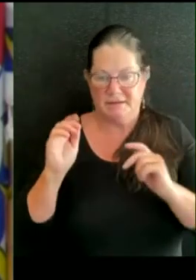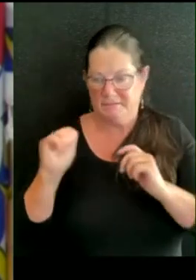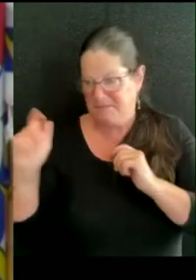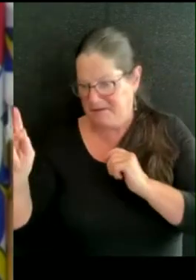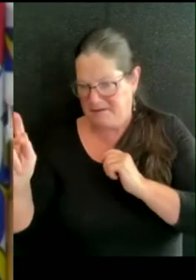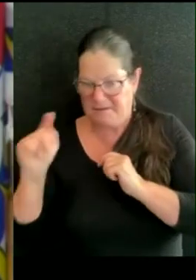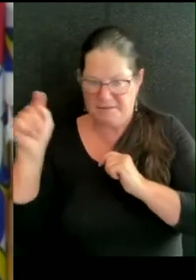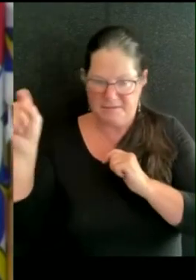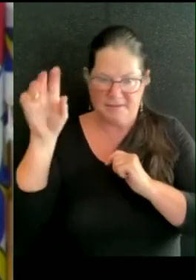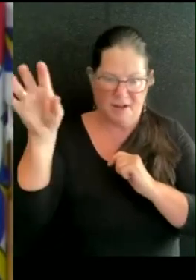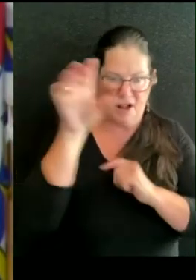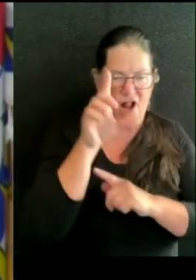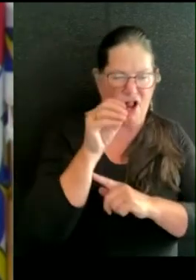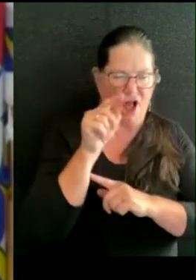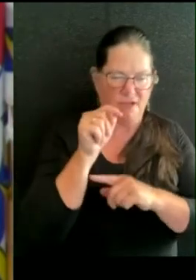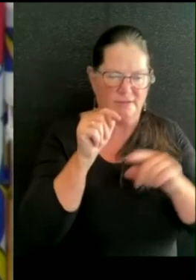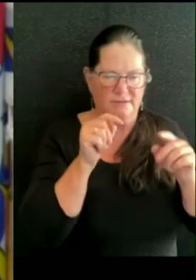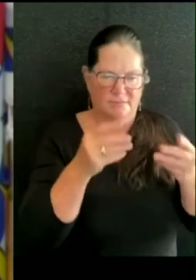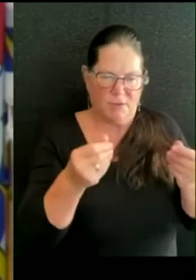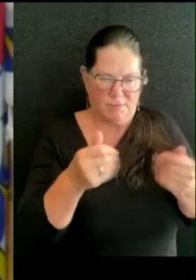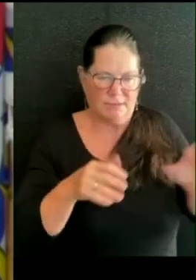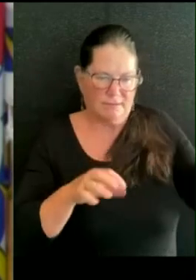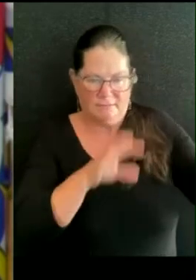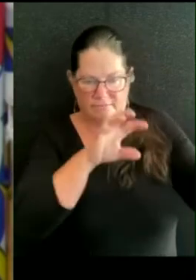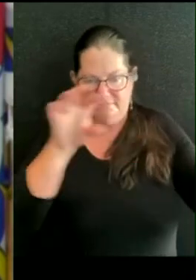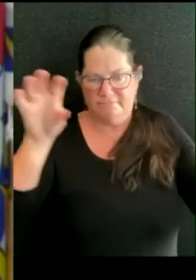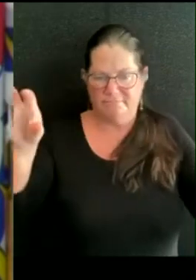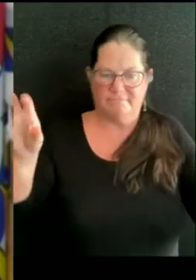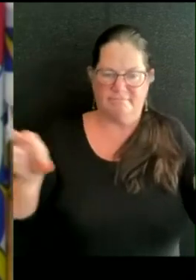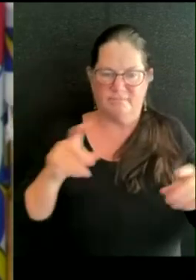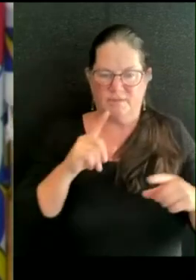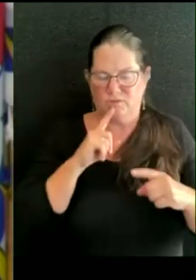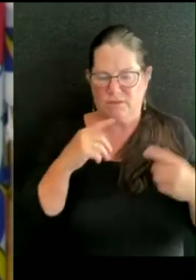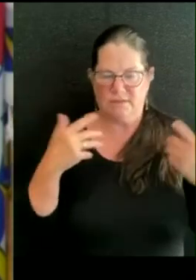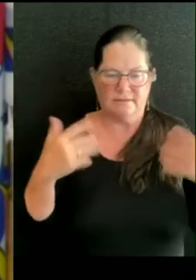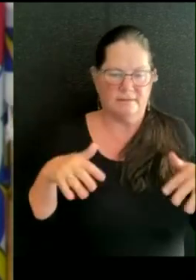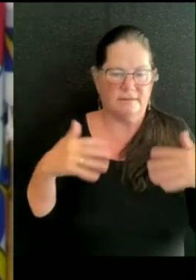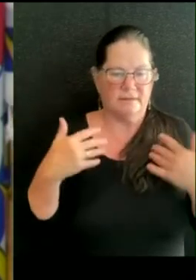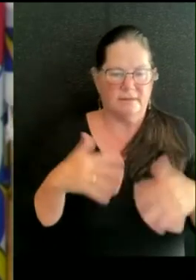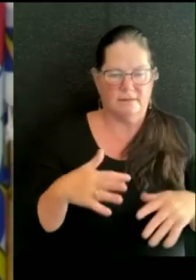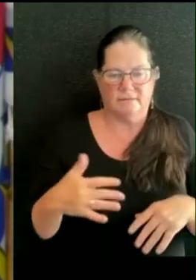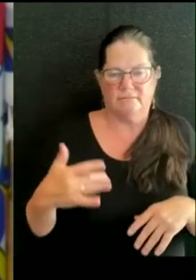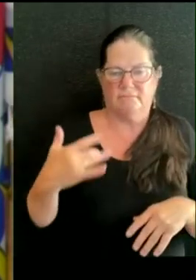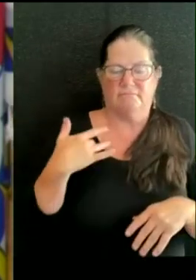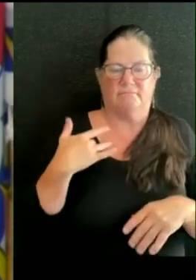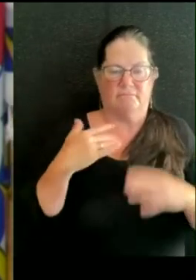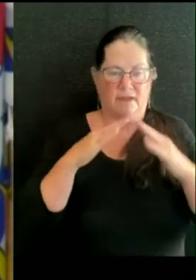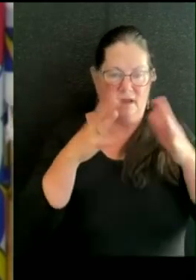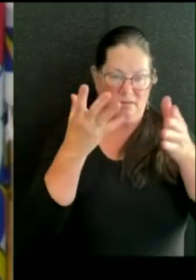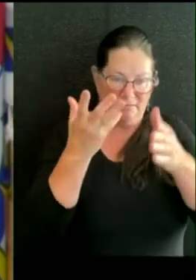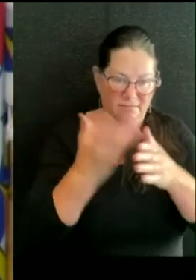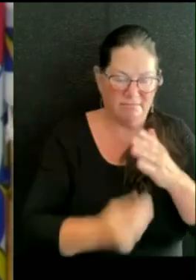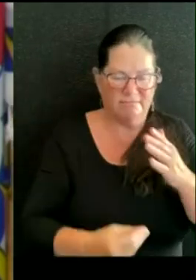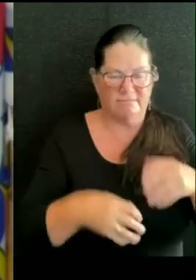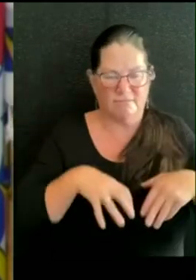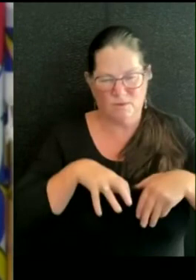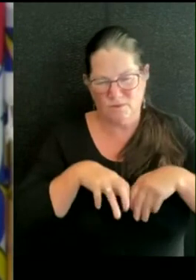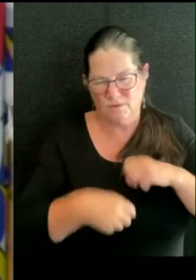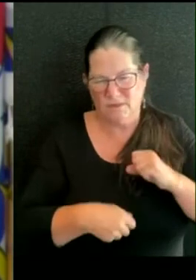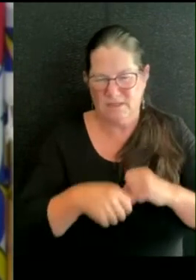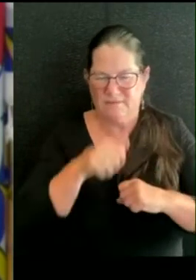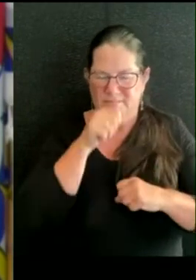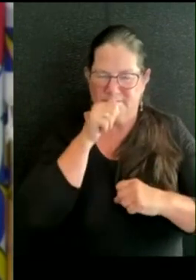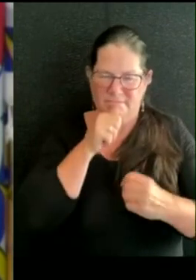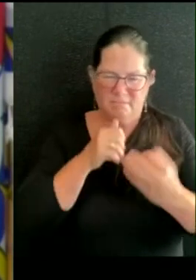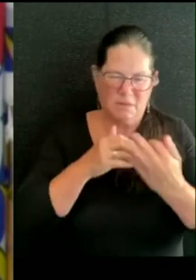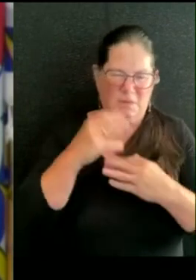We have compassion and sympathy for your loss, and we understand what you're going through, but we're making progress. And some of that progress I can